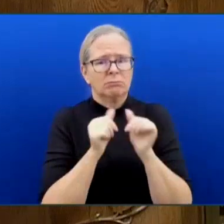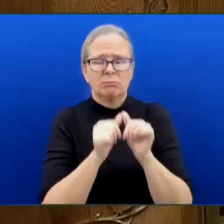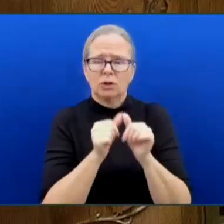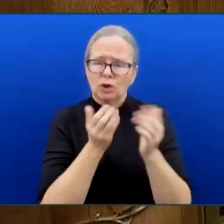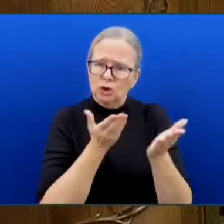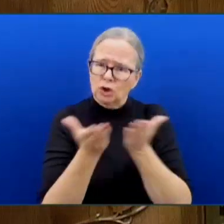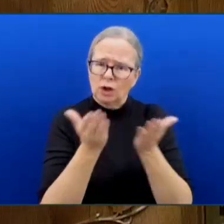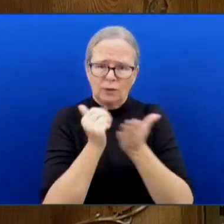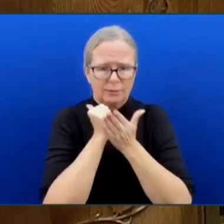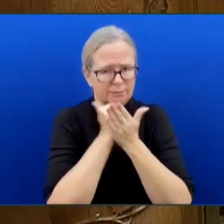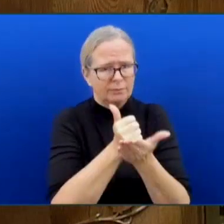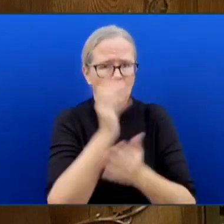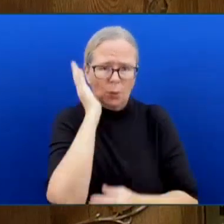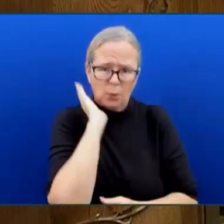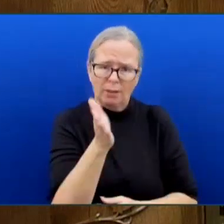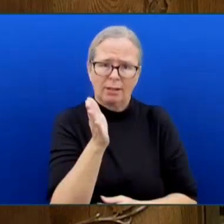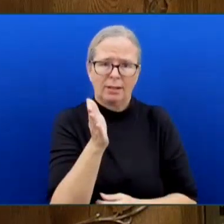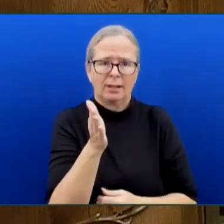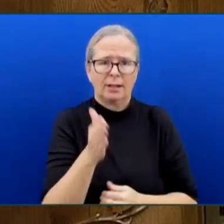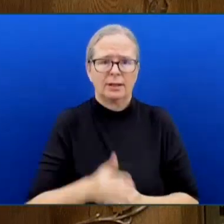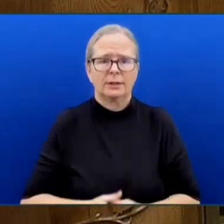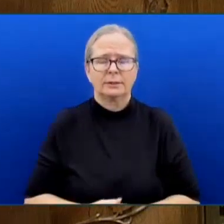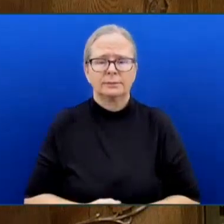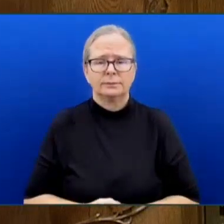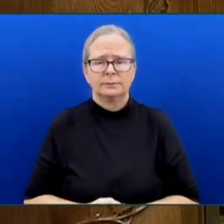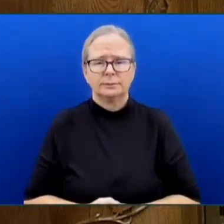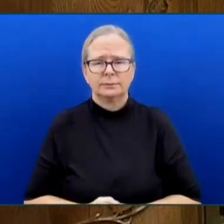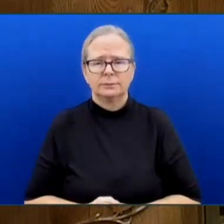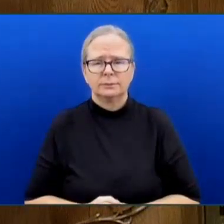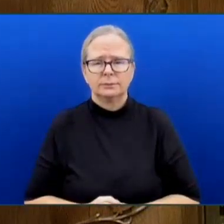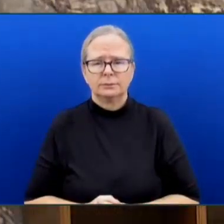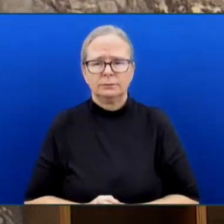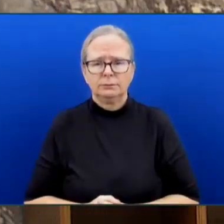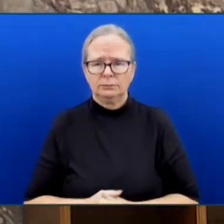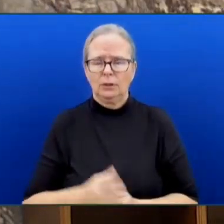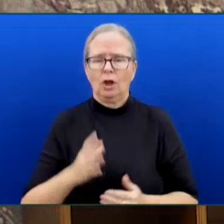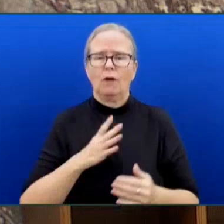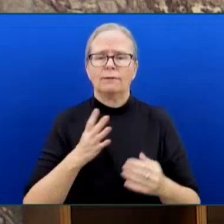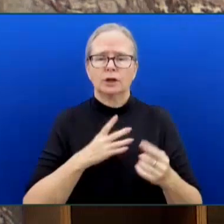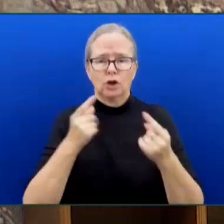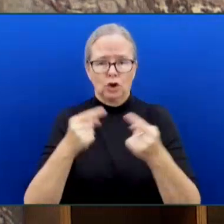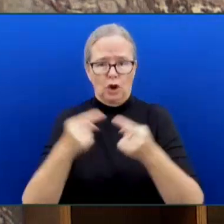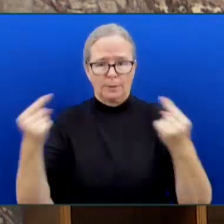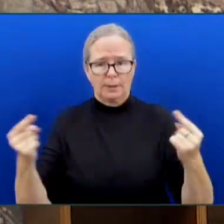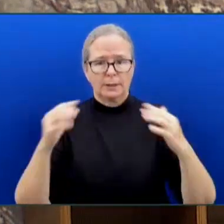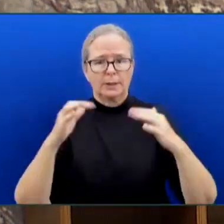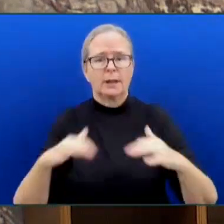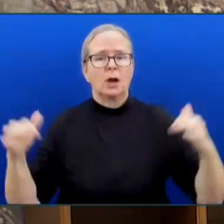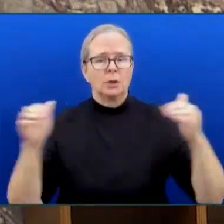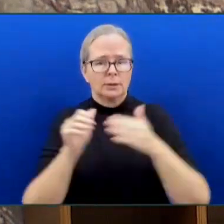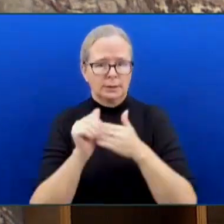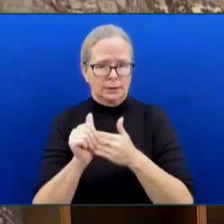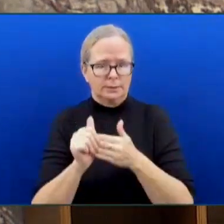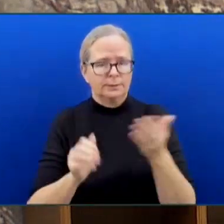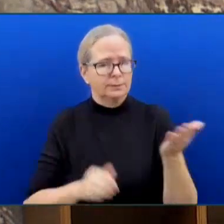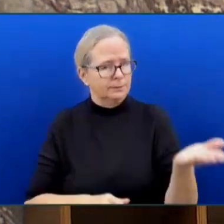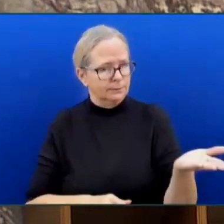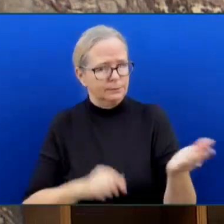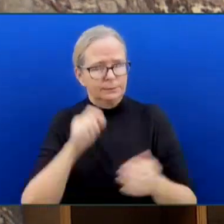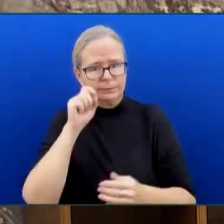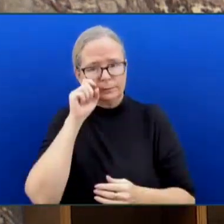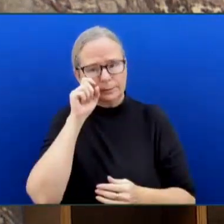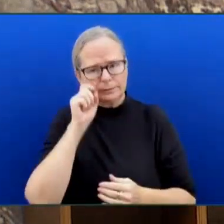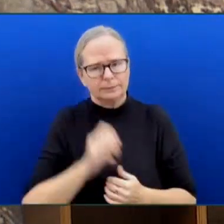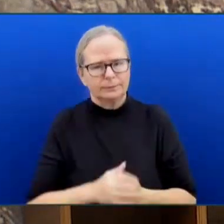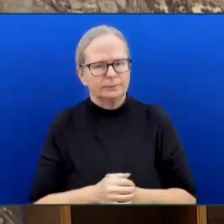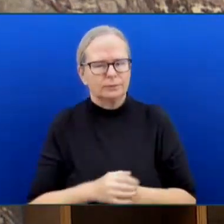Official Opposition House Leader. Mr. Speaker, it is absolutely stunning that this Premier refuses to acknowledge the problem